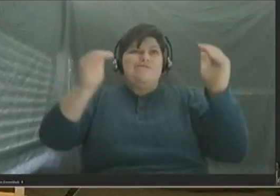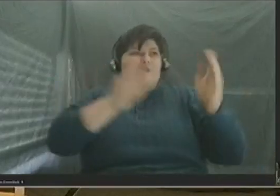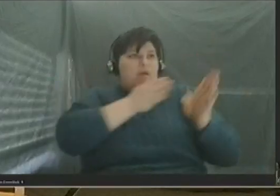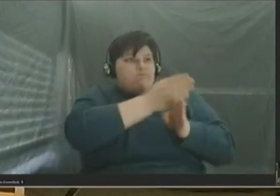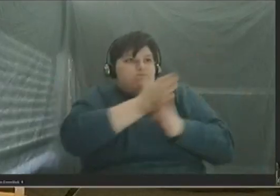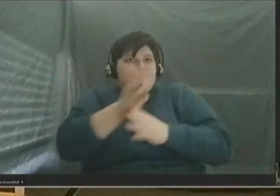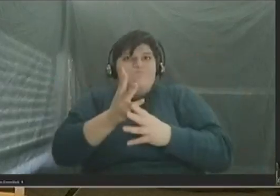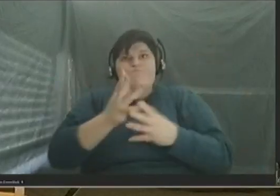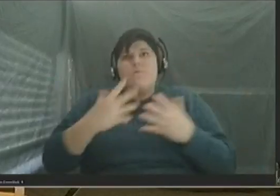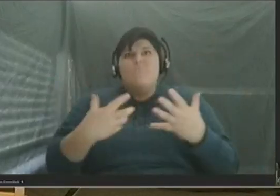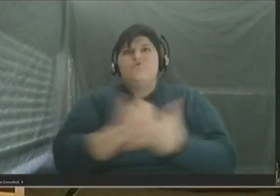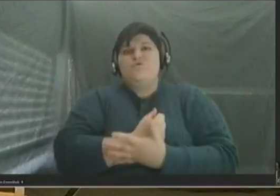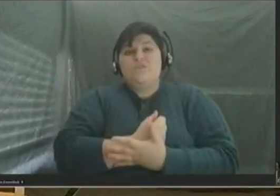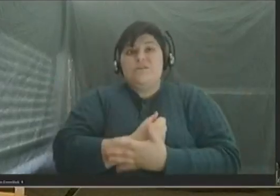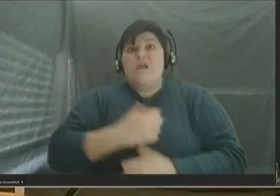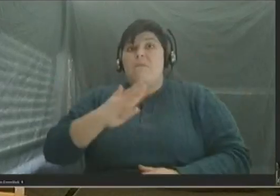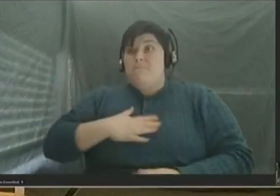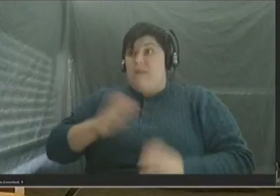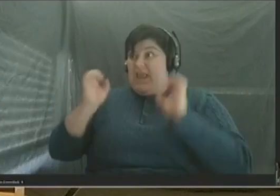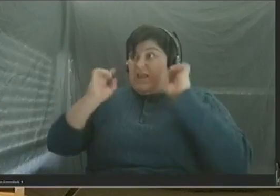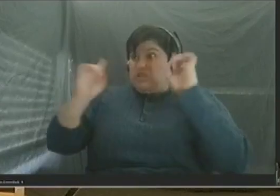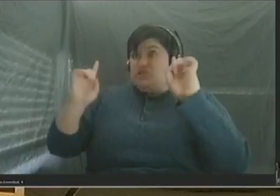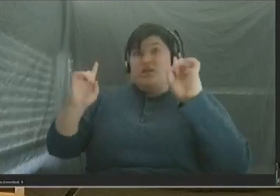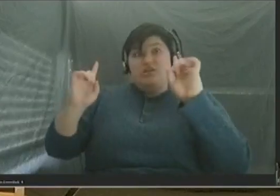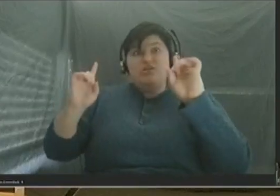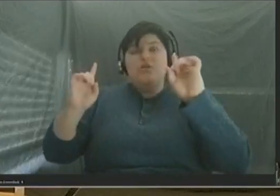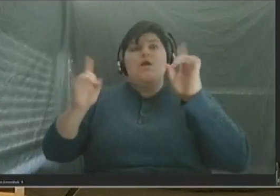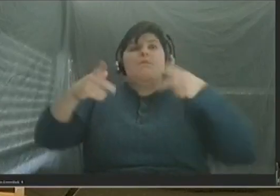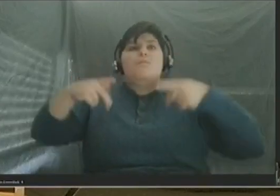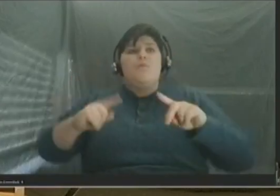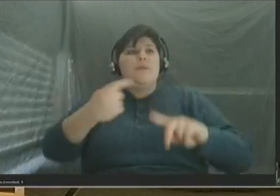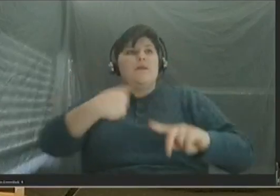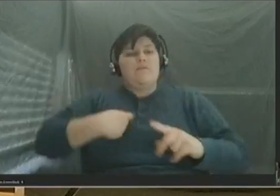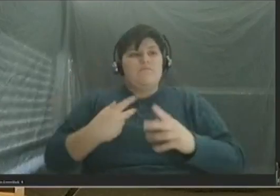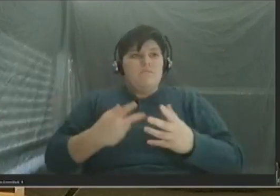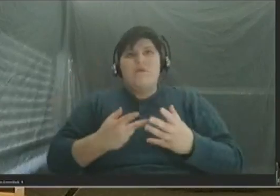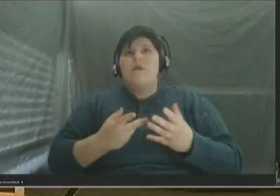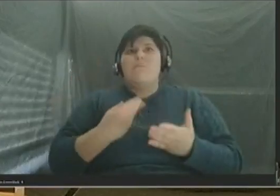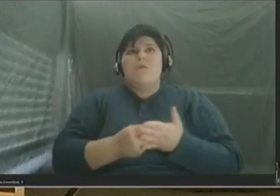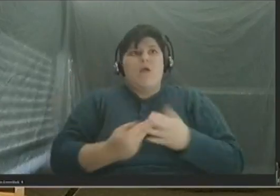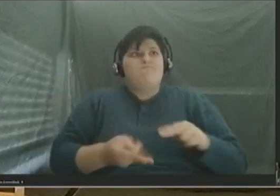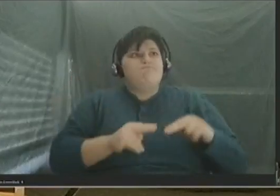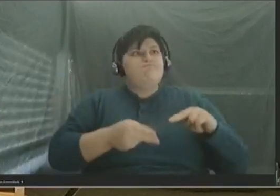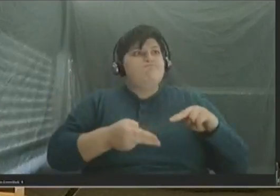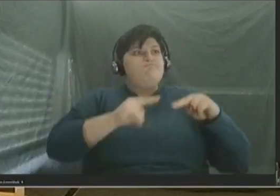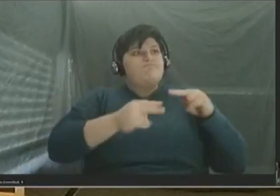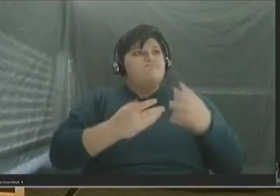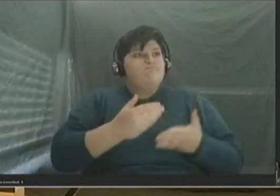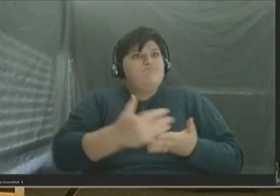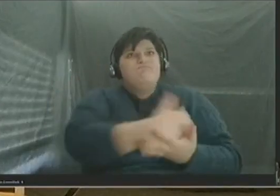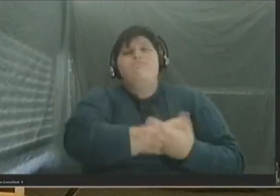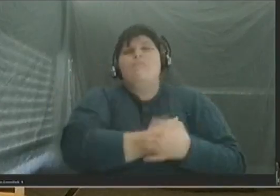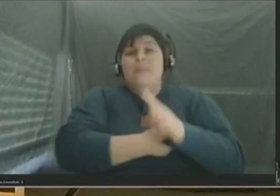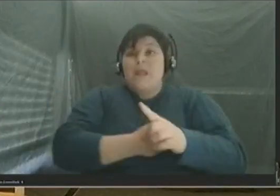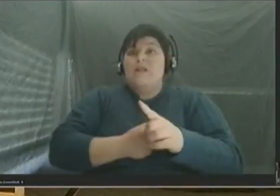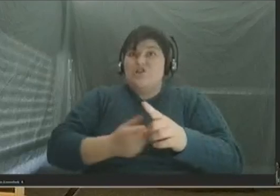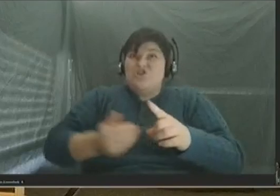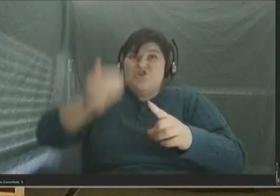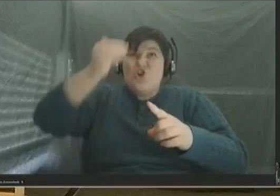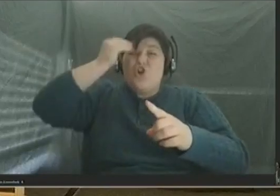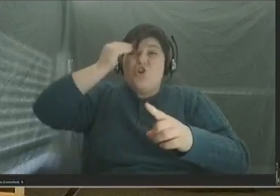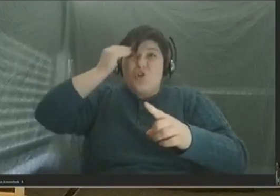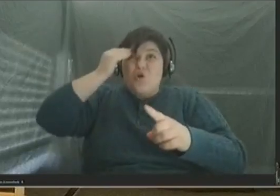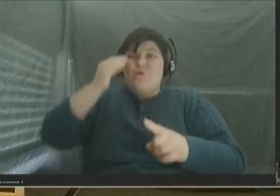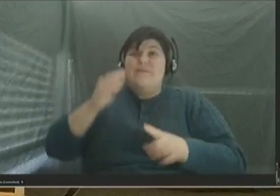opportunities. It was my education that allowed me to build wealth, and it is well known that the children of disabled veterans